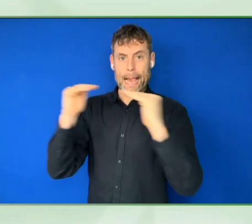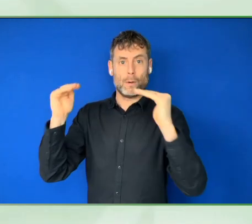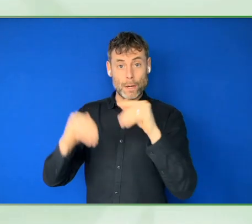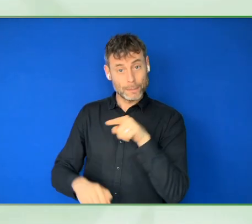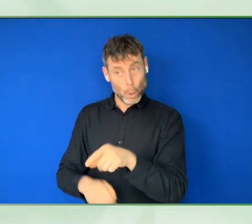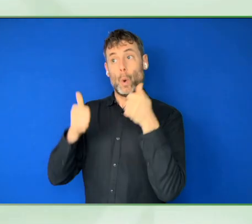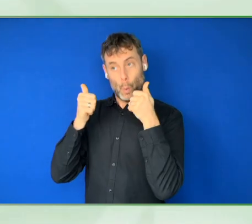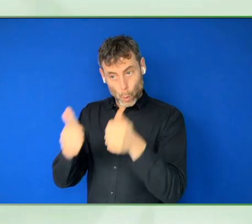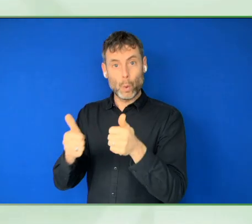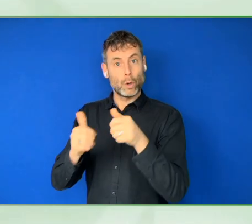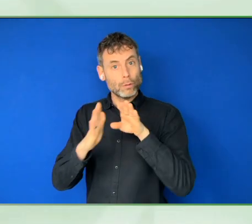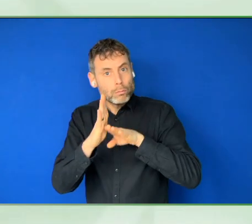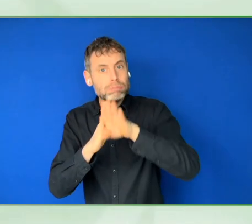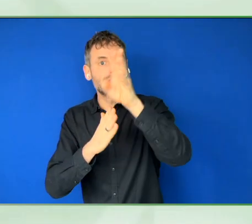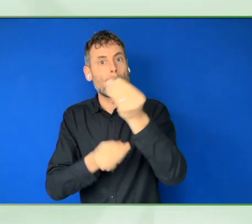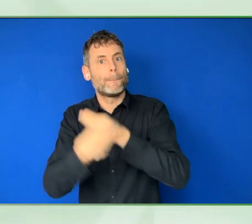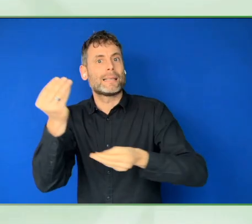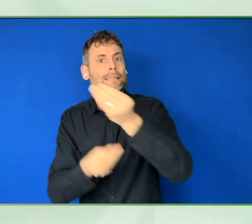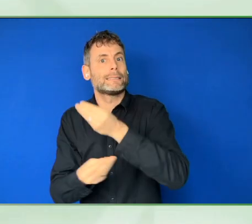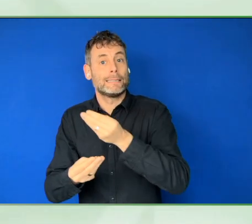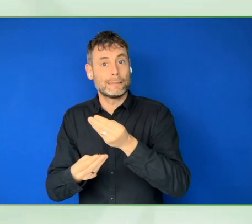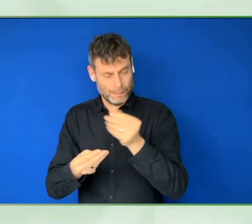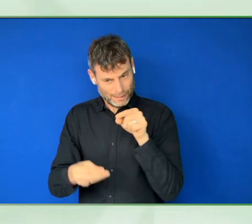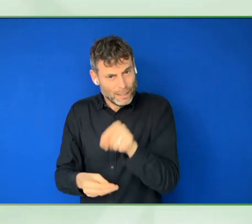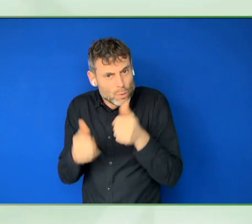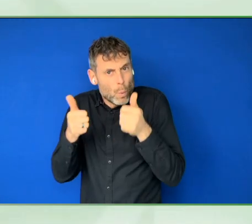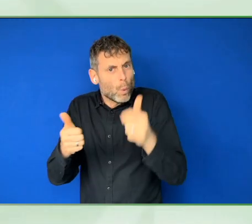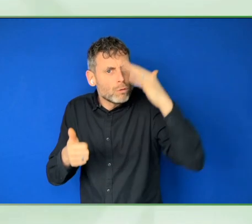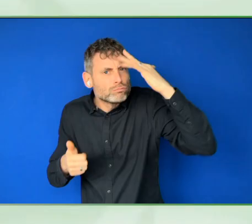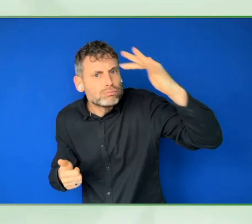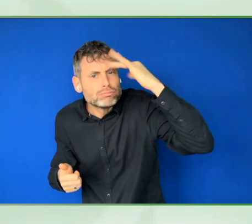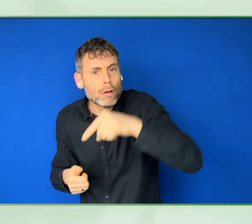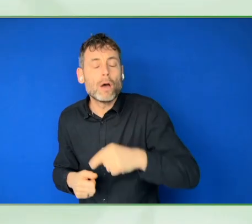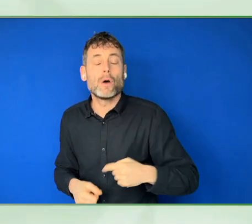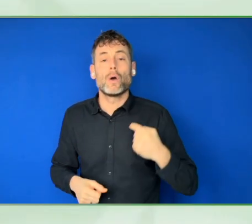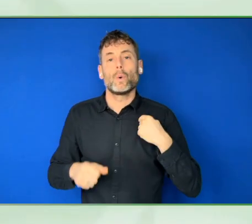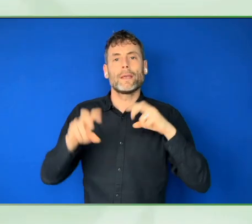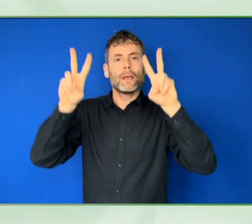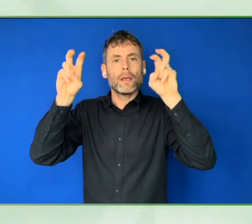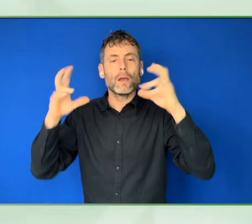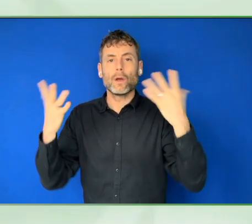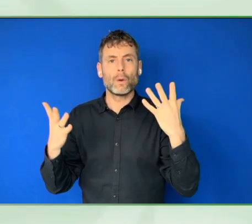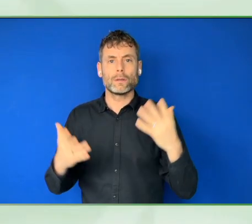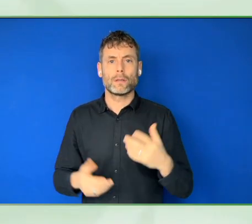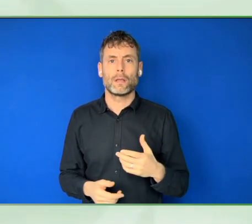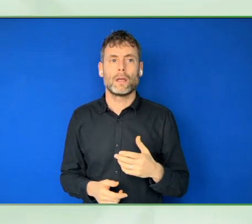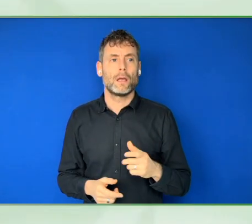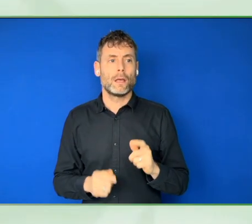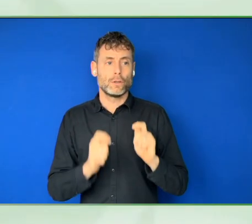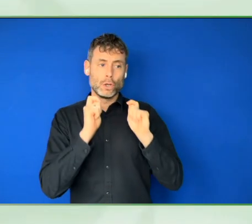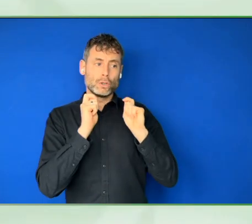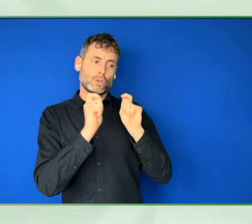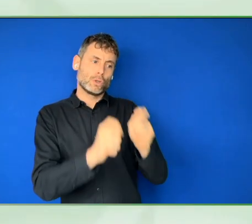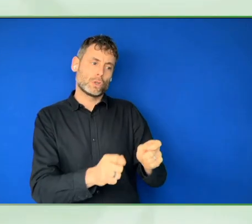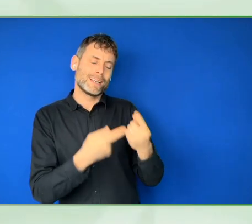together. And we started using phrases like, we treat people differently to treat them fairly, the essence